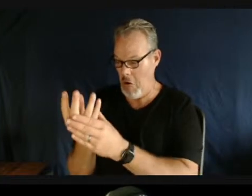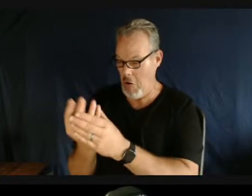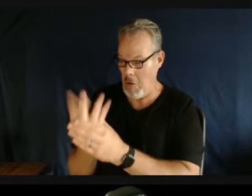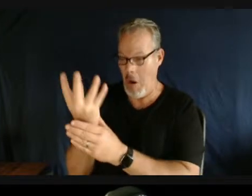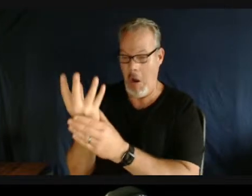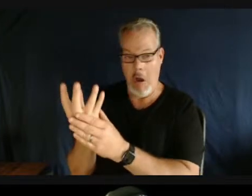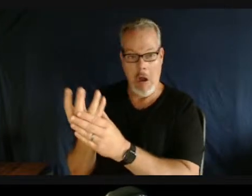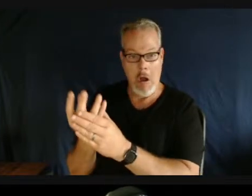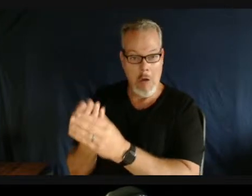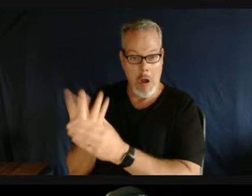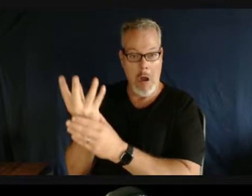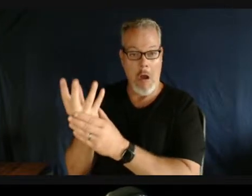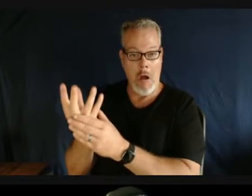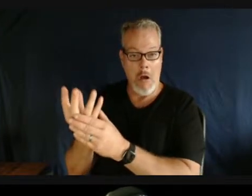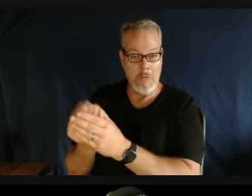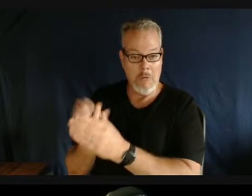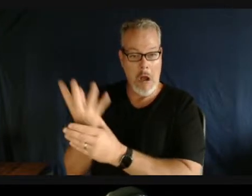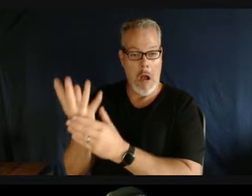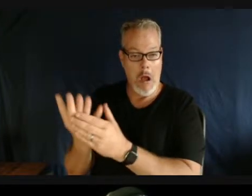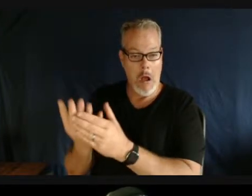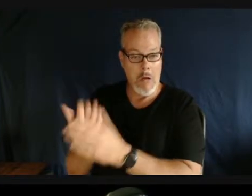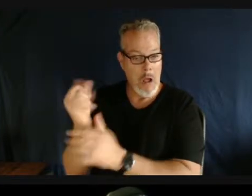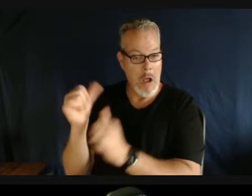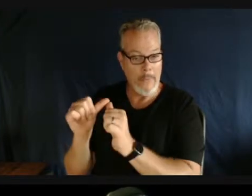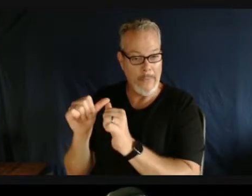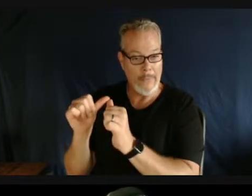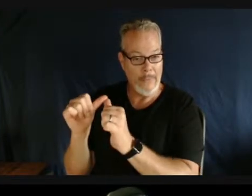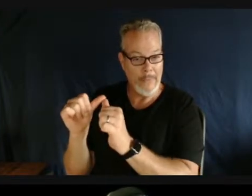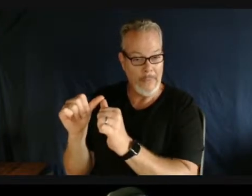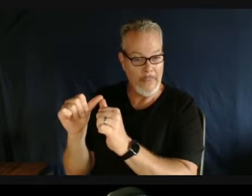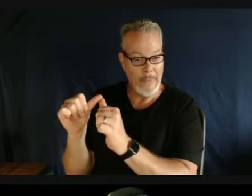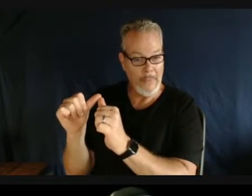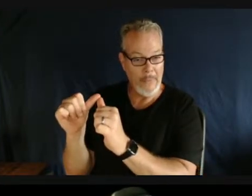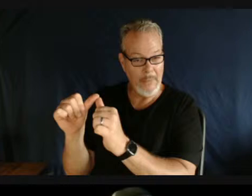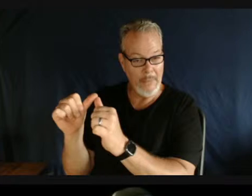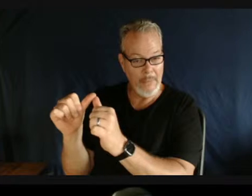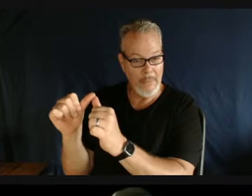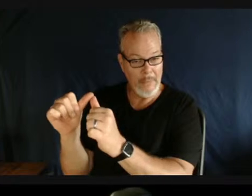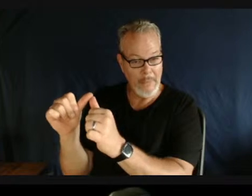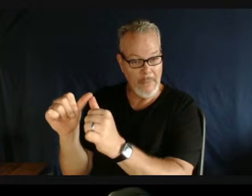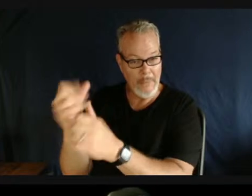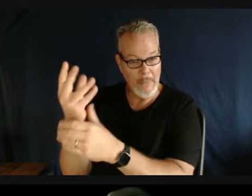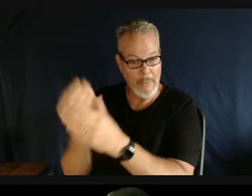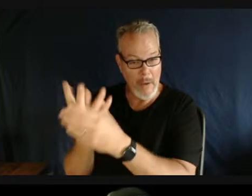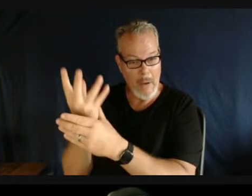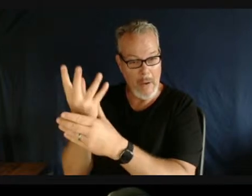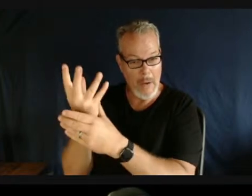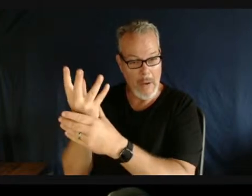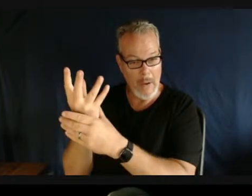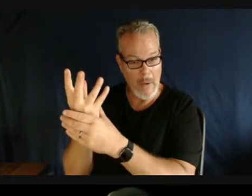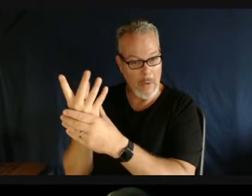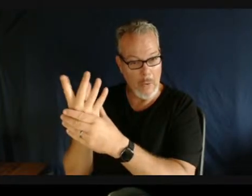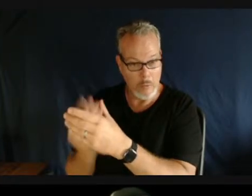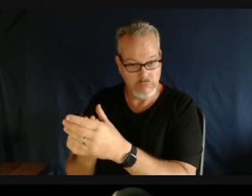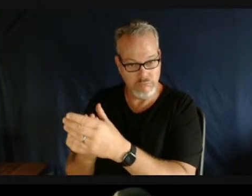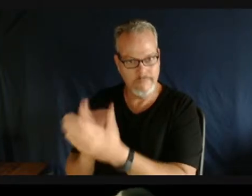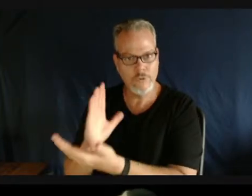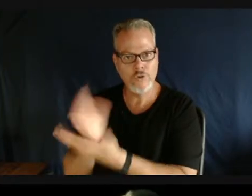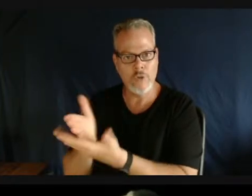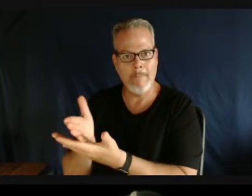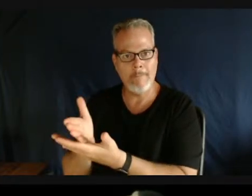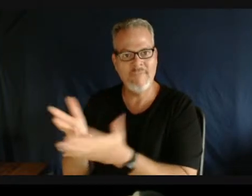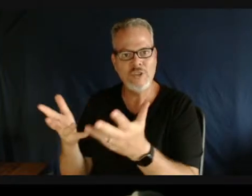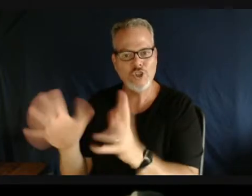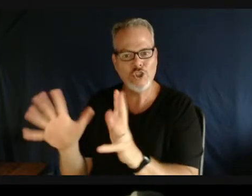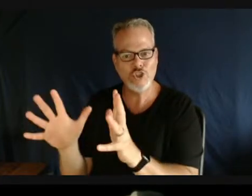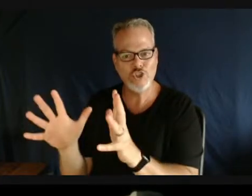time until it shuts all the way off. So just to point this out in case you're wondering, well, are there other high fountains? Yes, there are. But